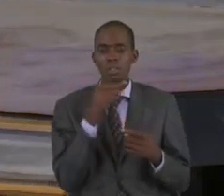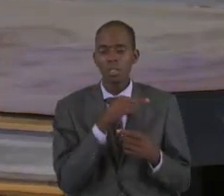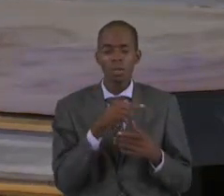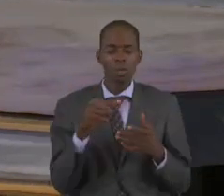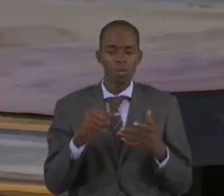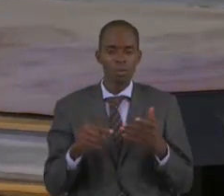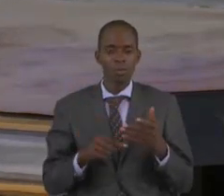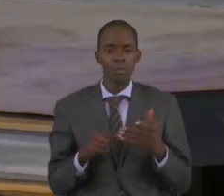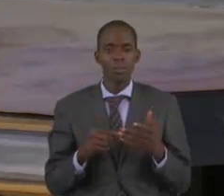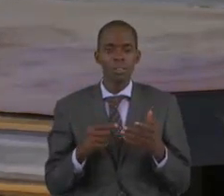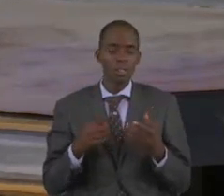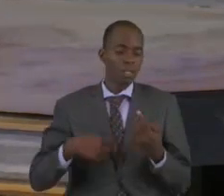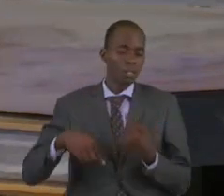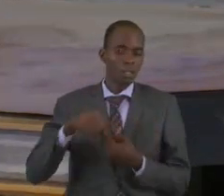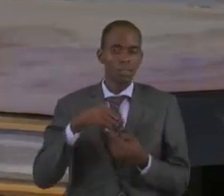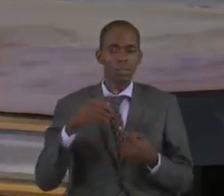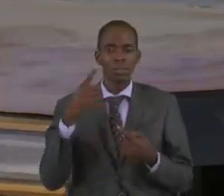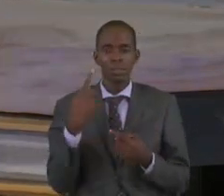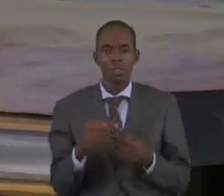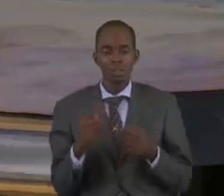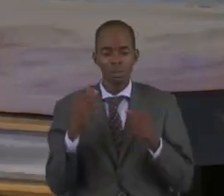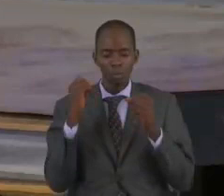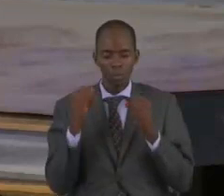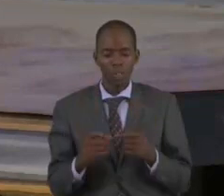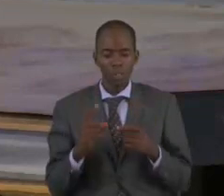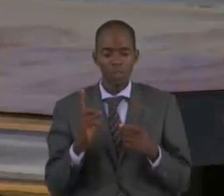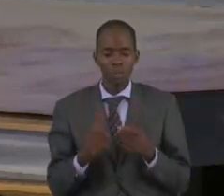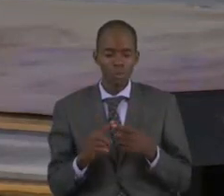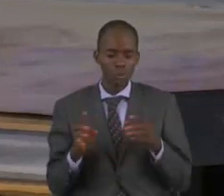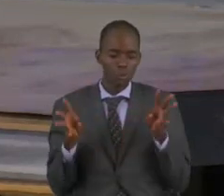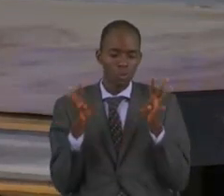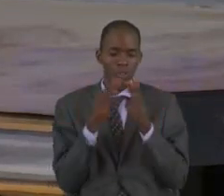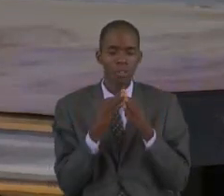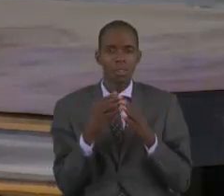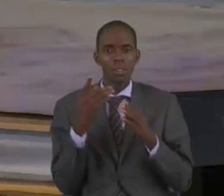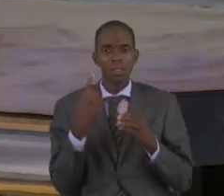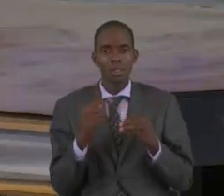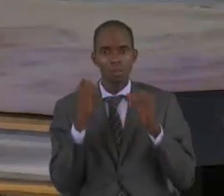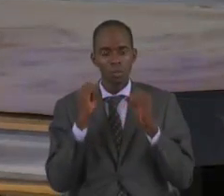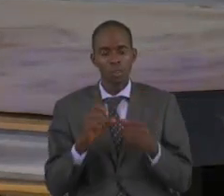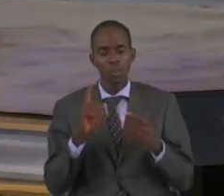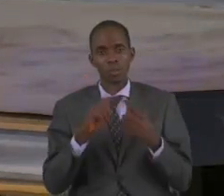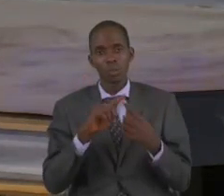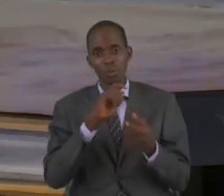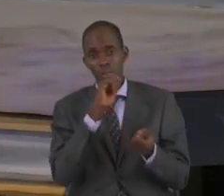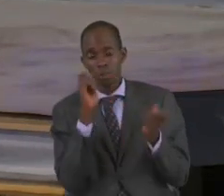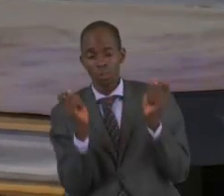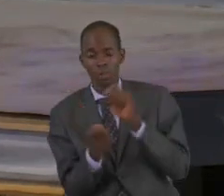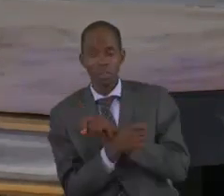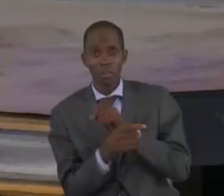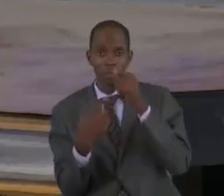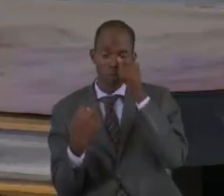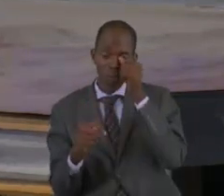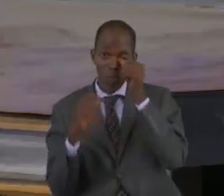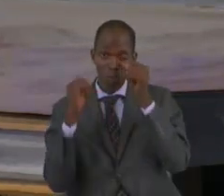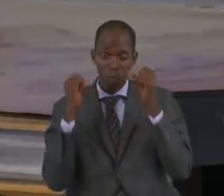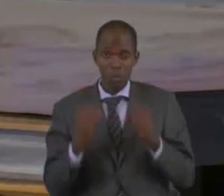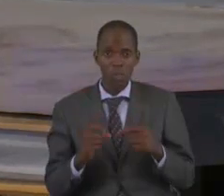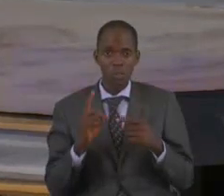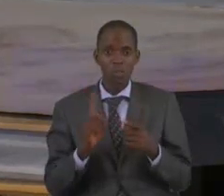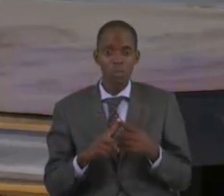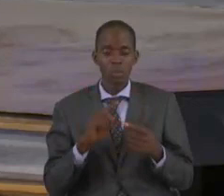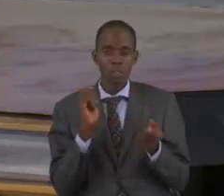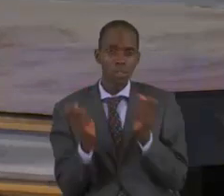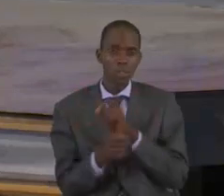around, the power to convert, the power to transform, the power to change,